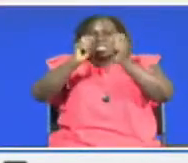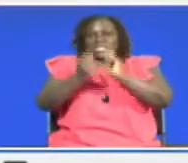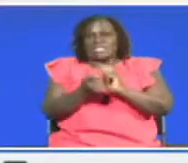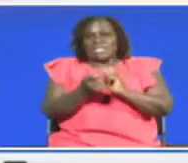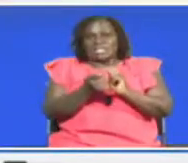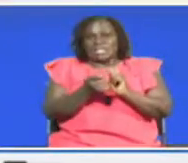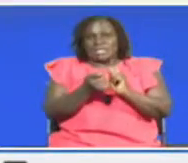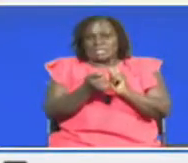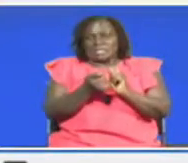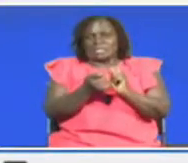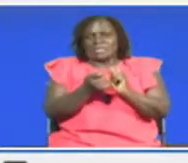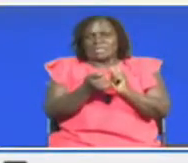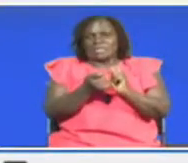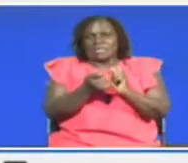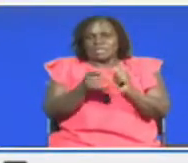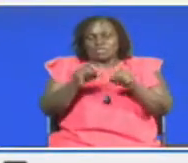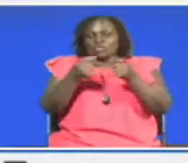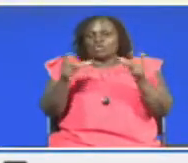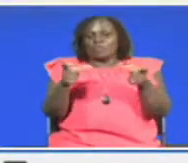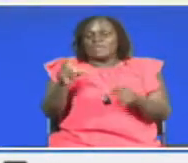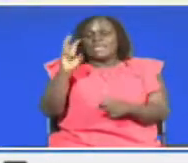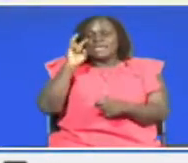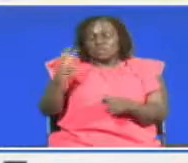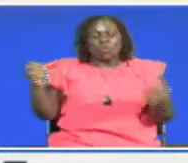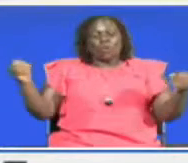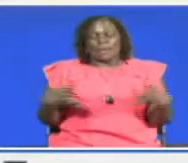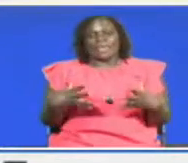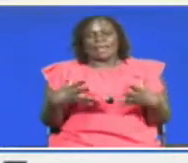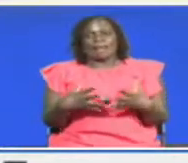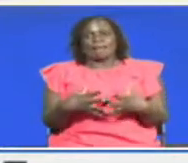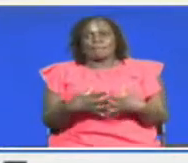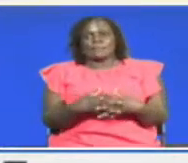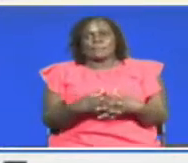show from the guests, especially on social media.